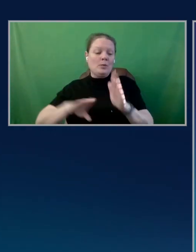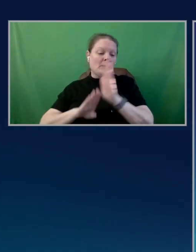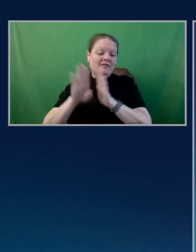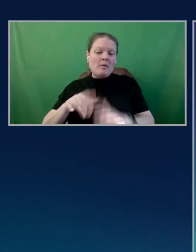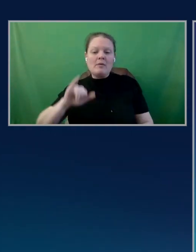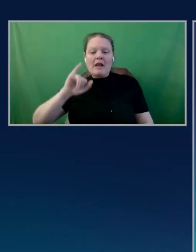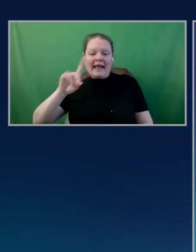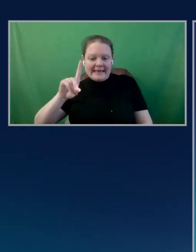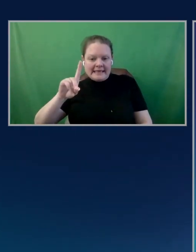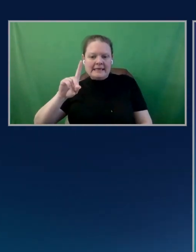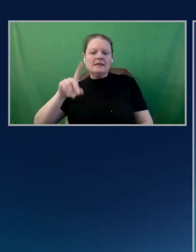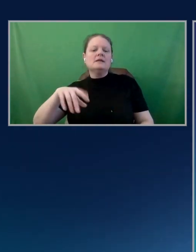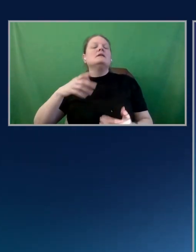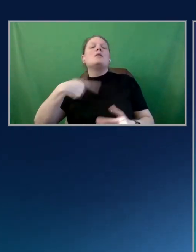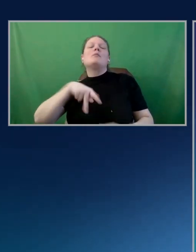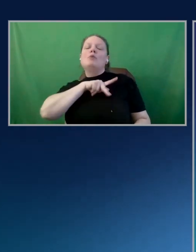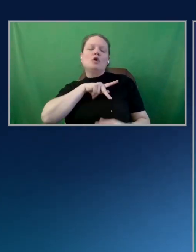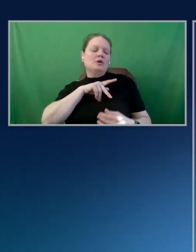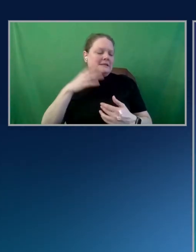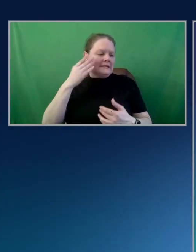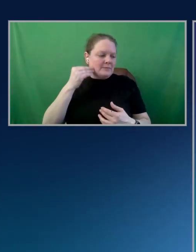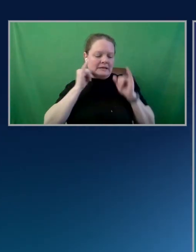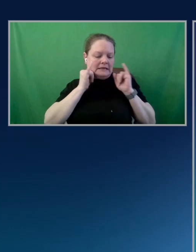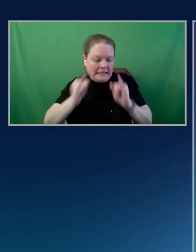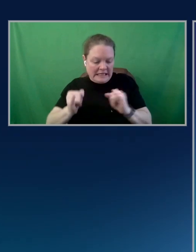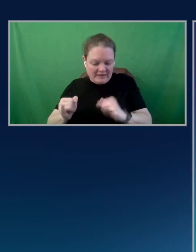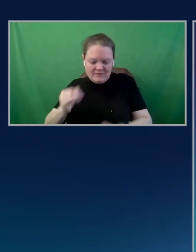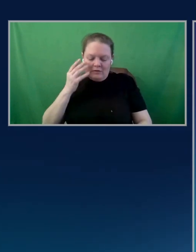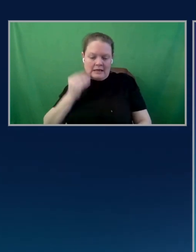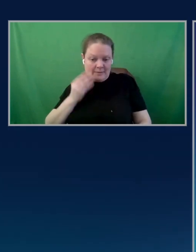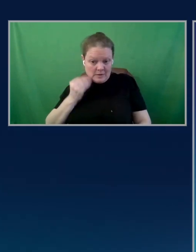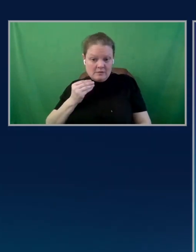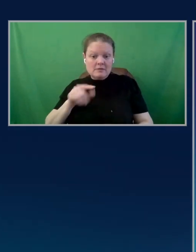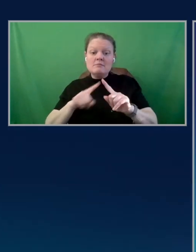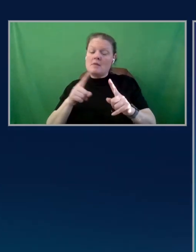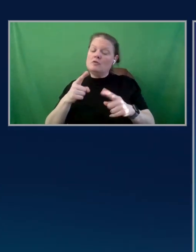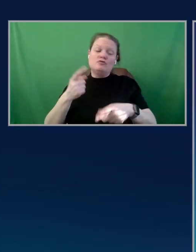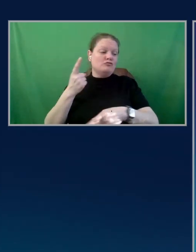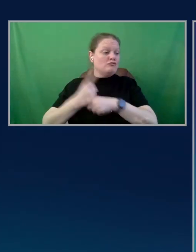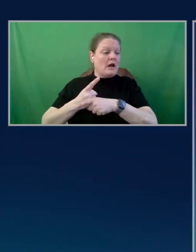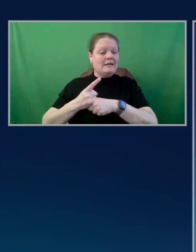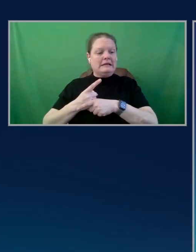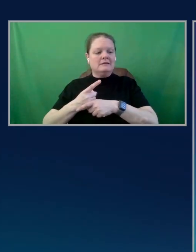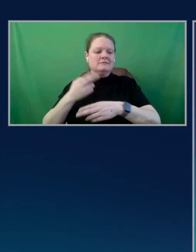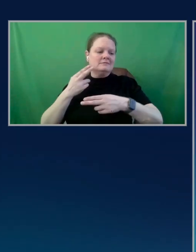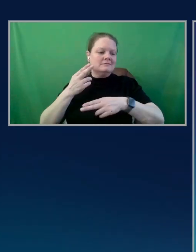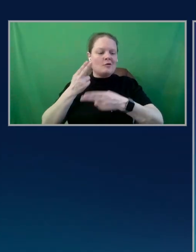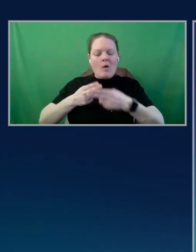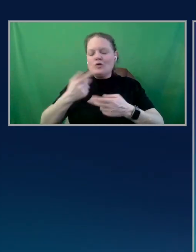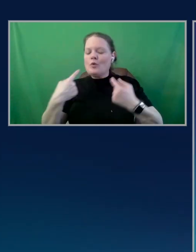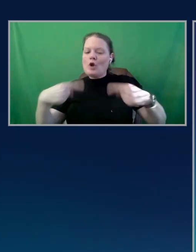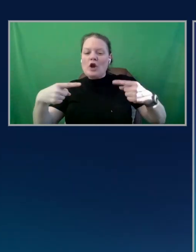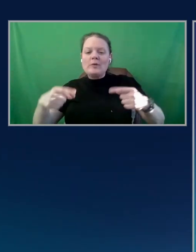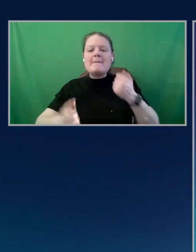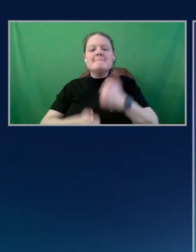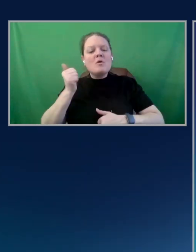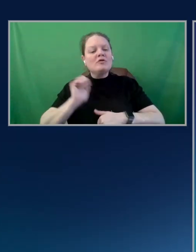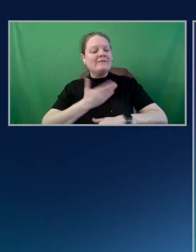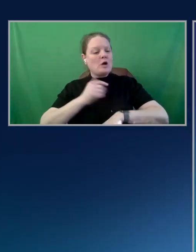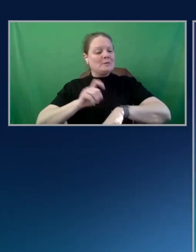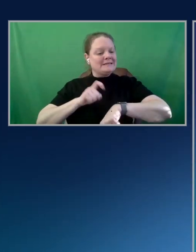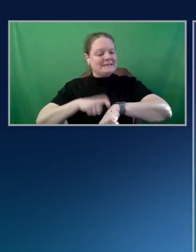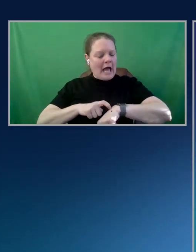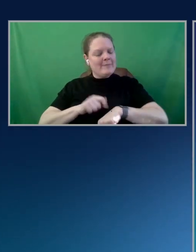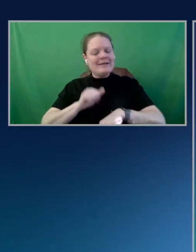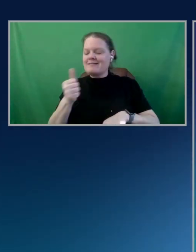personalized experience, very individual experience. But like you rightly called or argued, most of our time is not spent actually